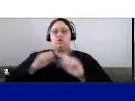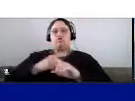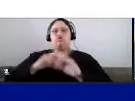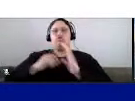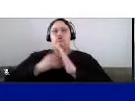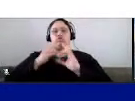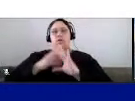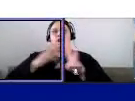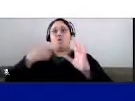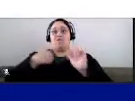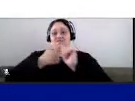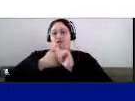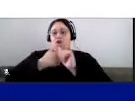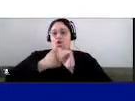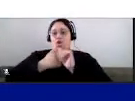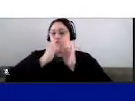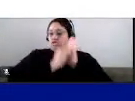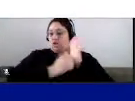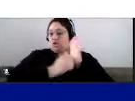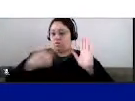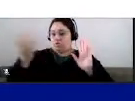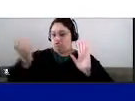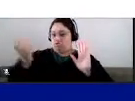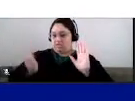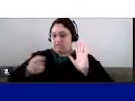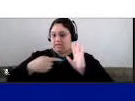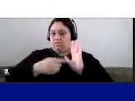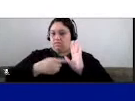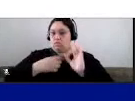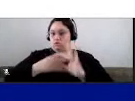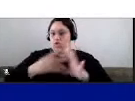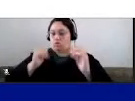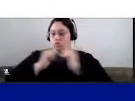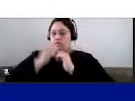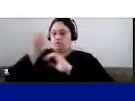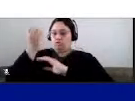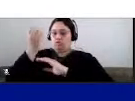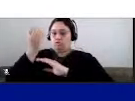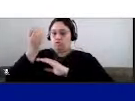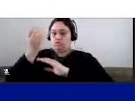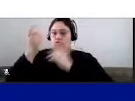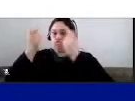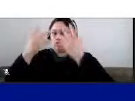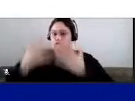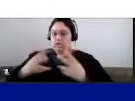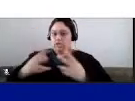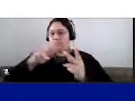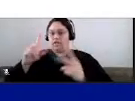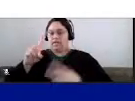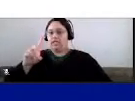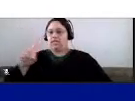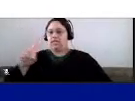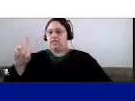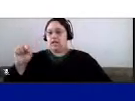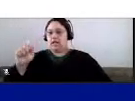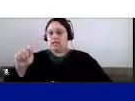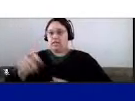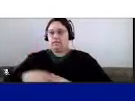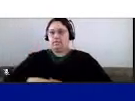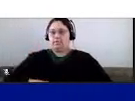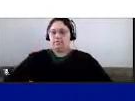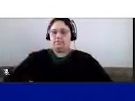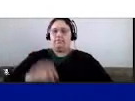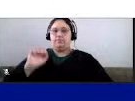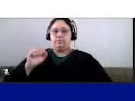going to follow the agenda as received? So we'll start with the Treasury and then move on to DDAT? Yes, that's correct.